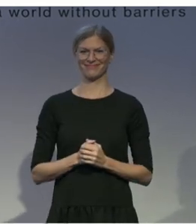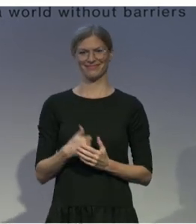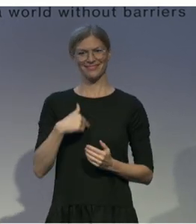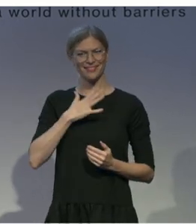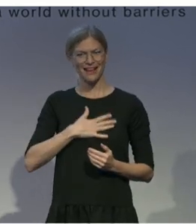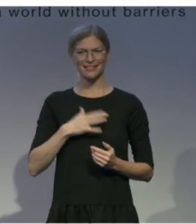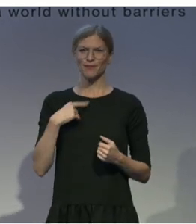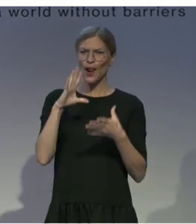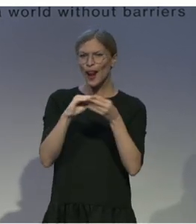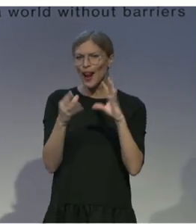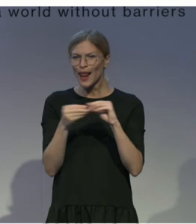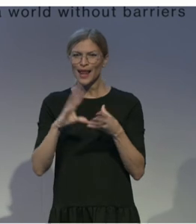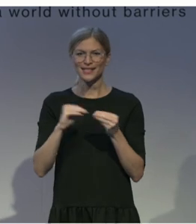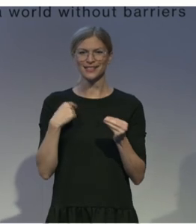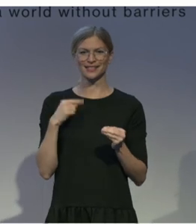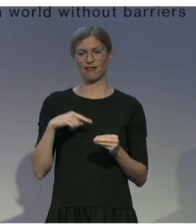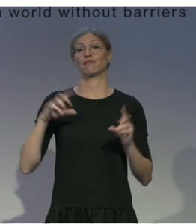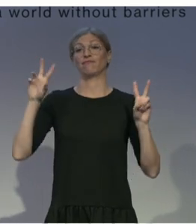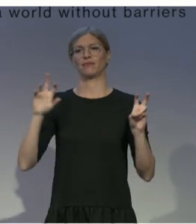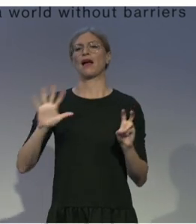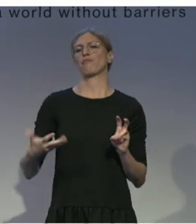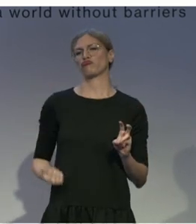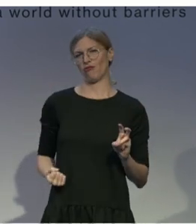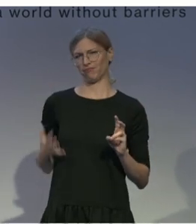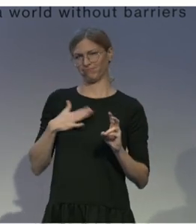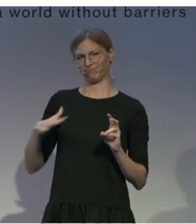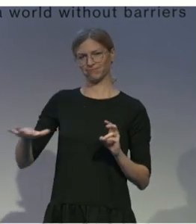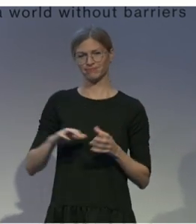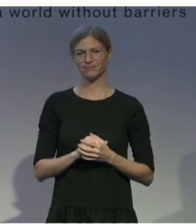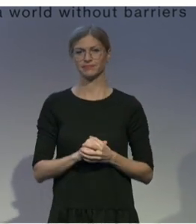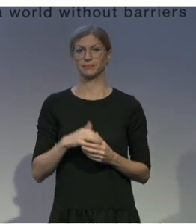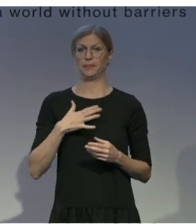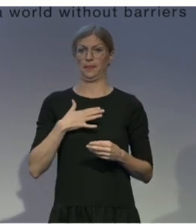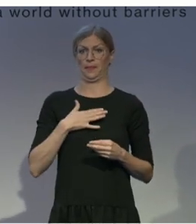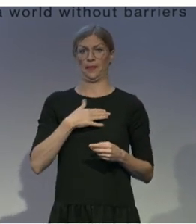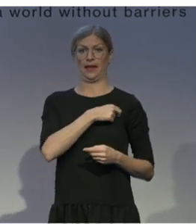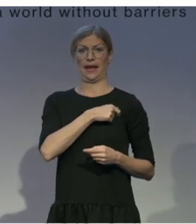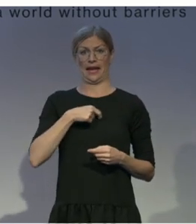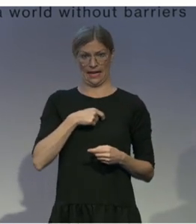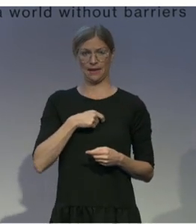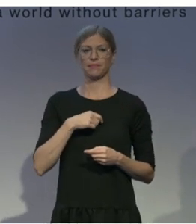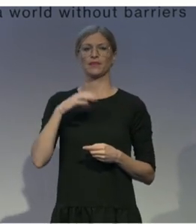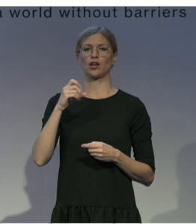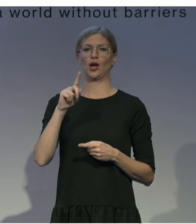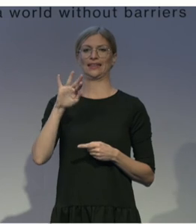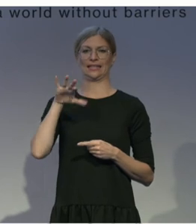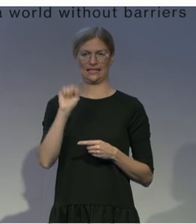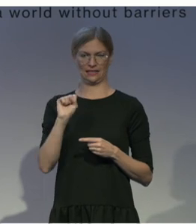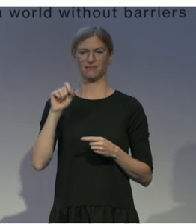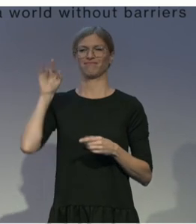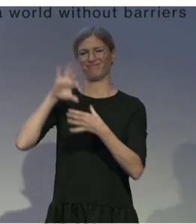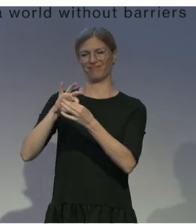about Cambodia. My name is David Curtis. I work for Light for the World in Cambodia, and I'll be presenting